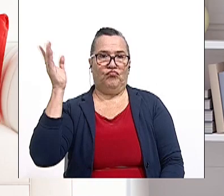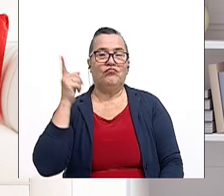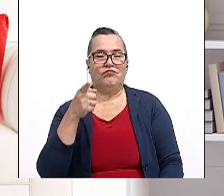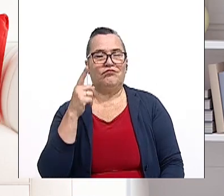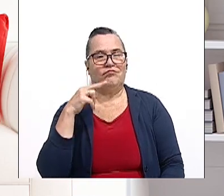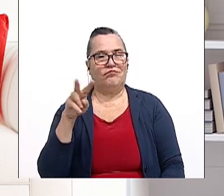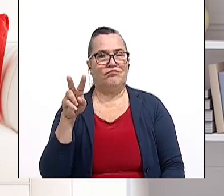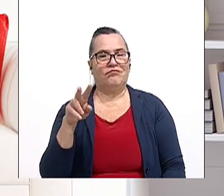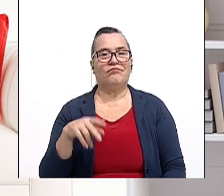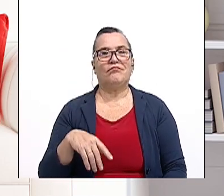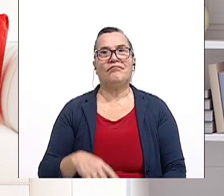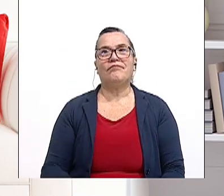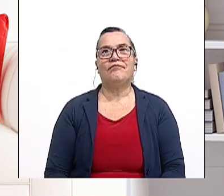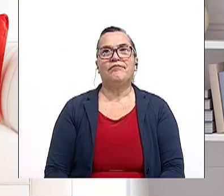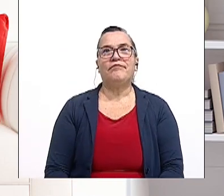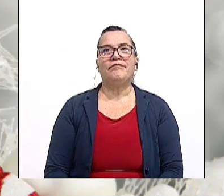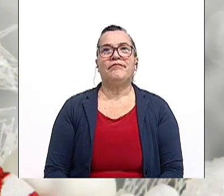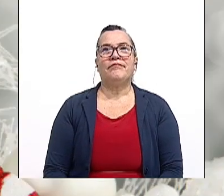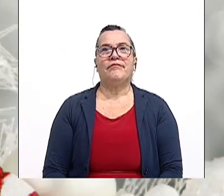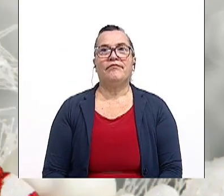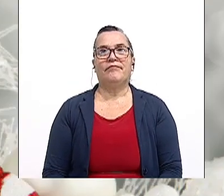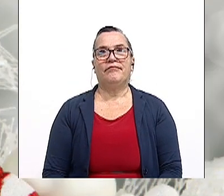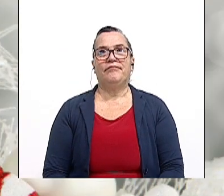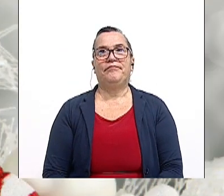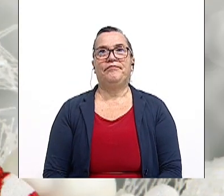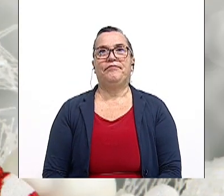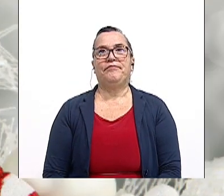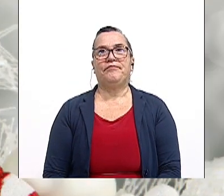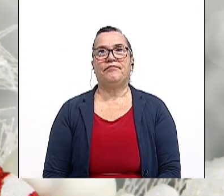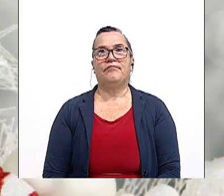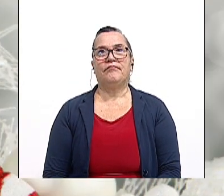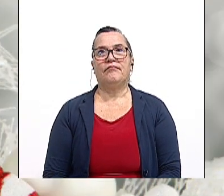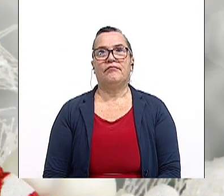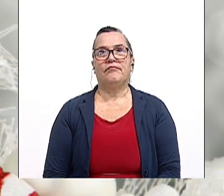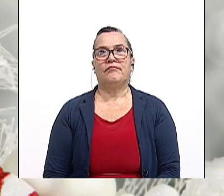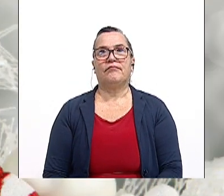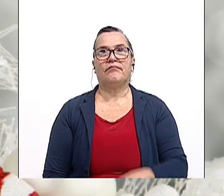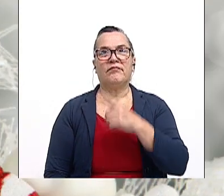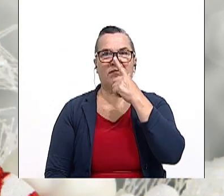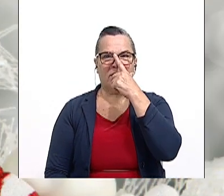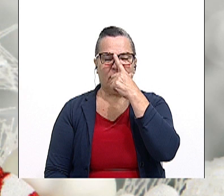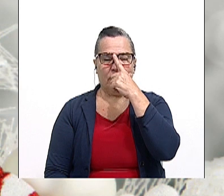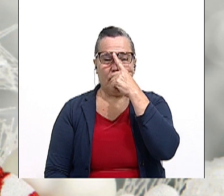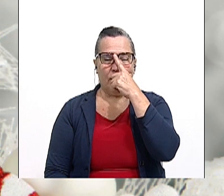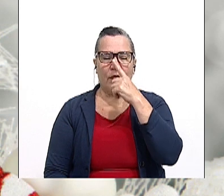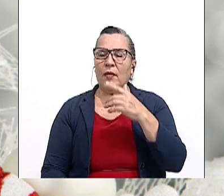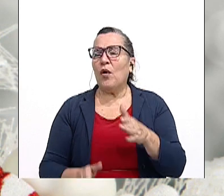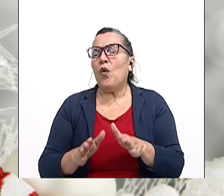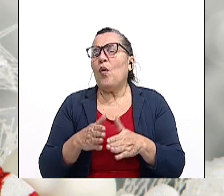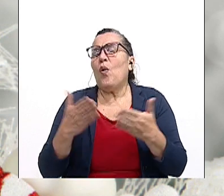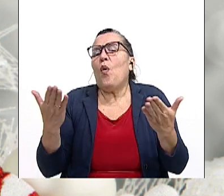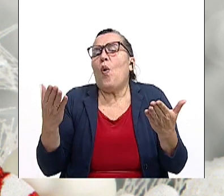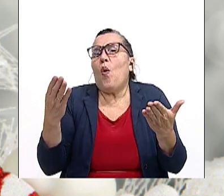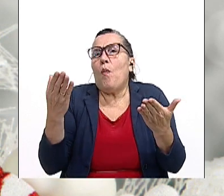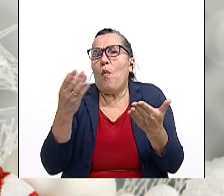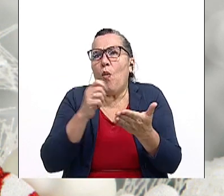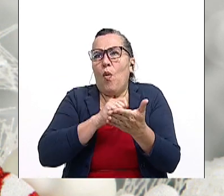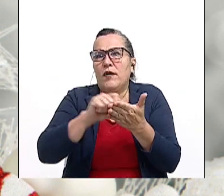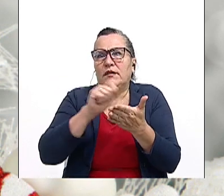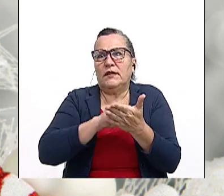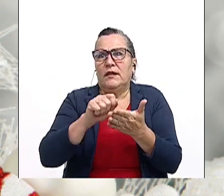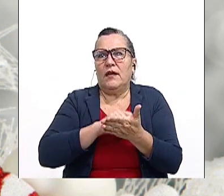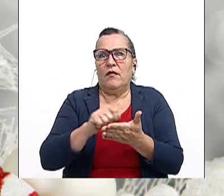let's begin with this. It says that in an expository paragraph, okay,